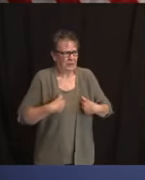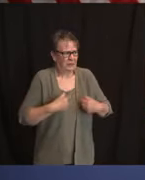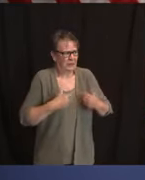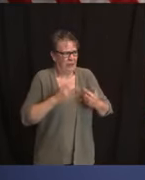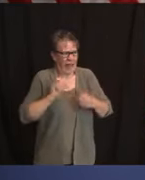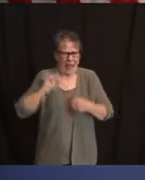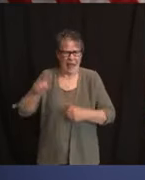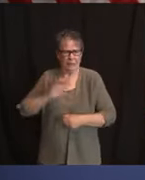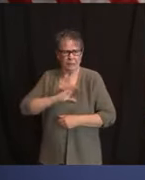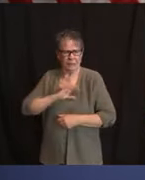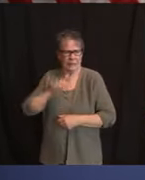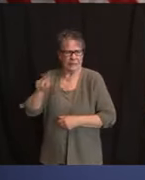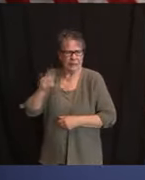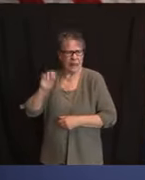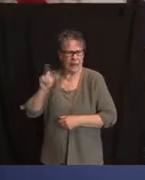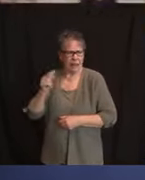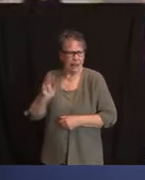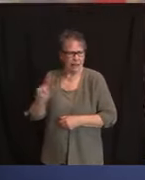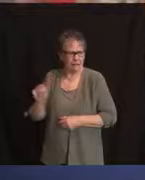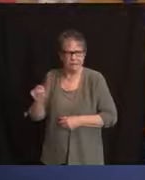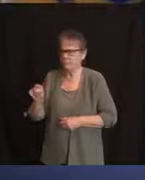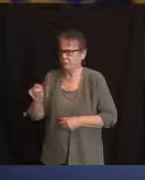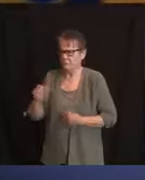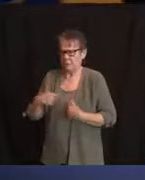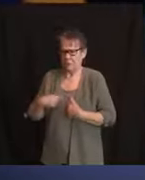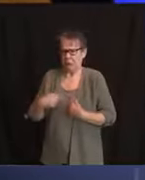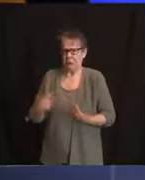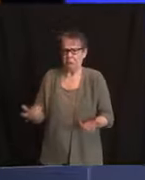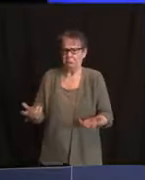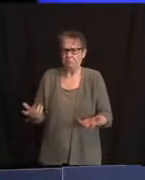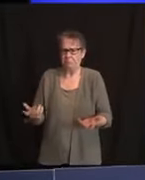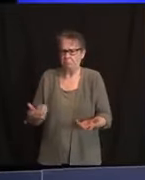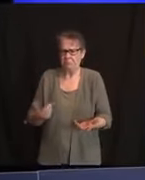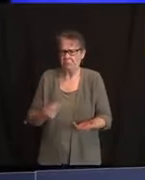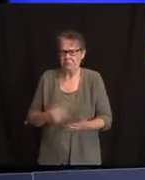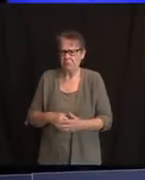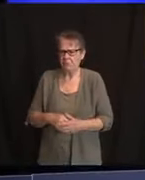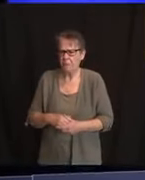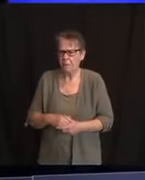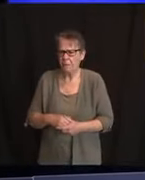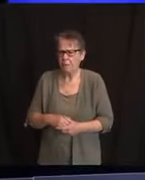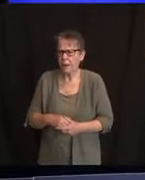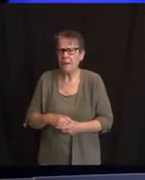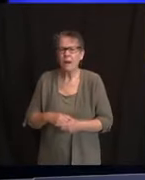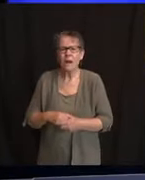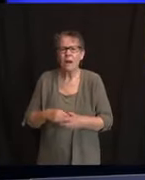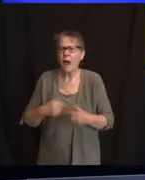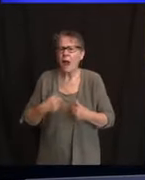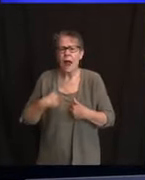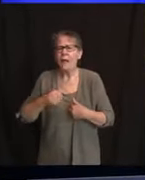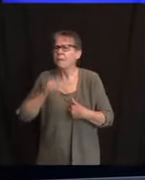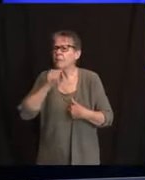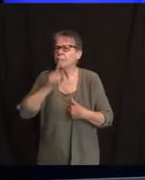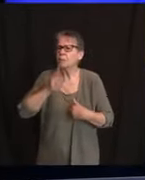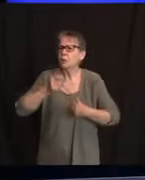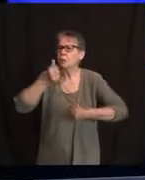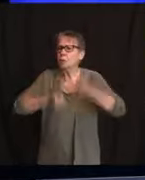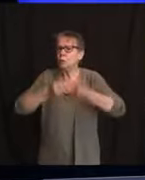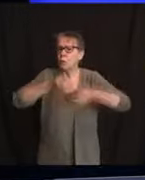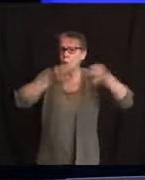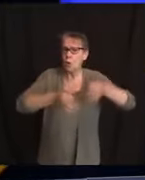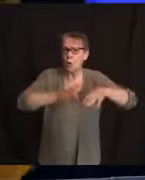general's office to weigh in. Yeah, I wasn't sure which courts were open or closed. That was the one point that... Dan, where are you? Can we